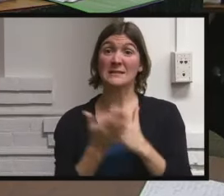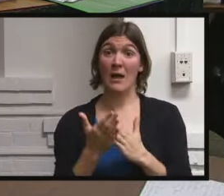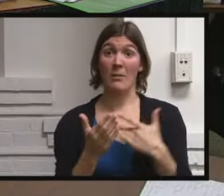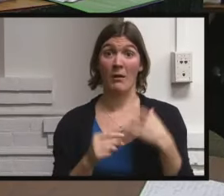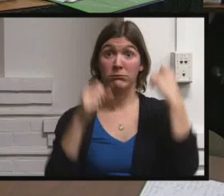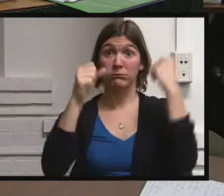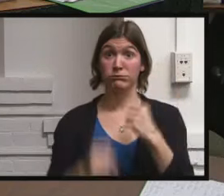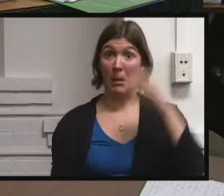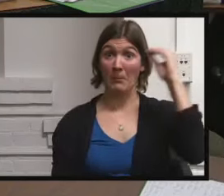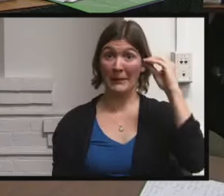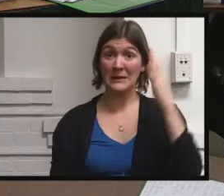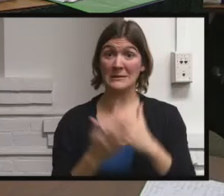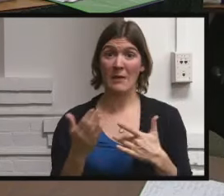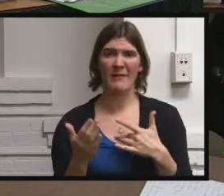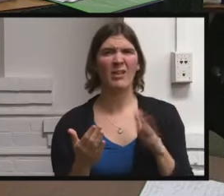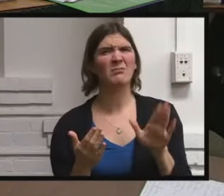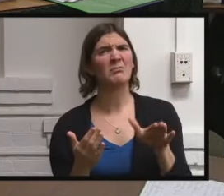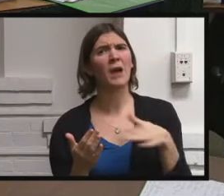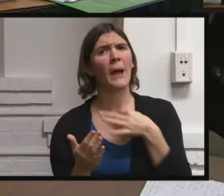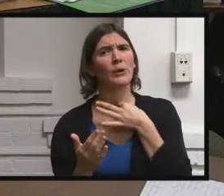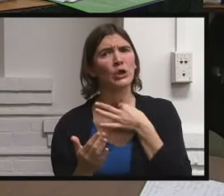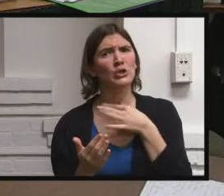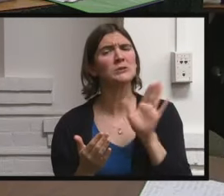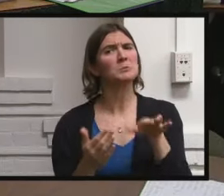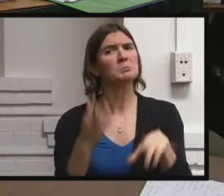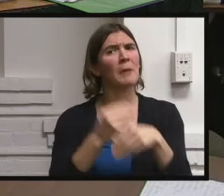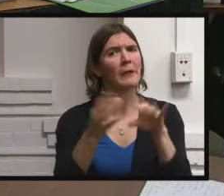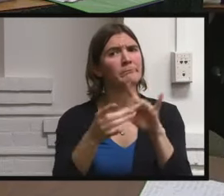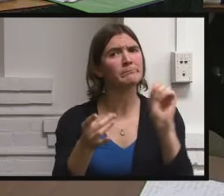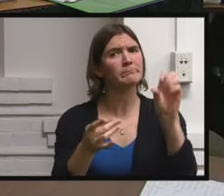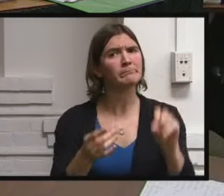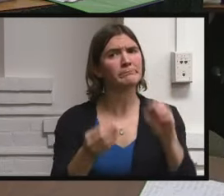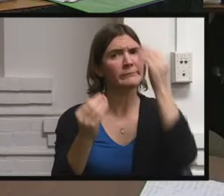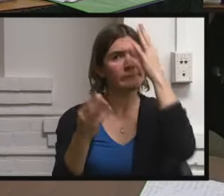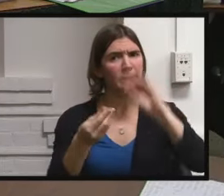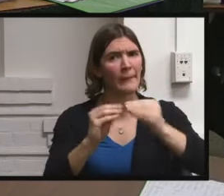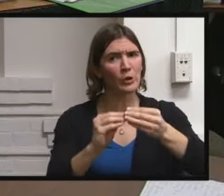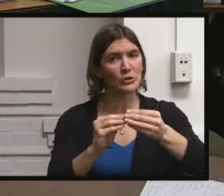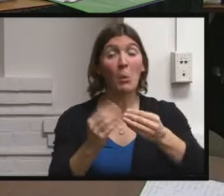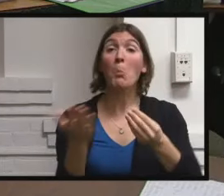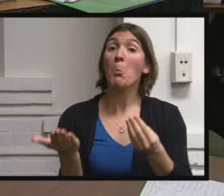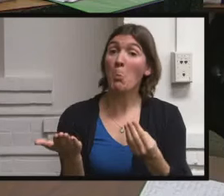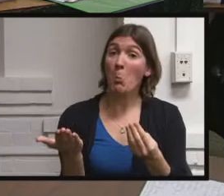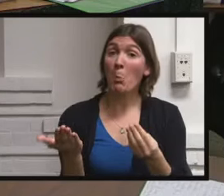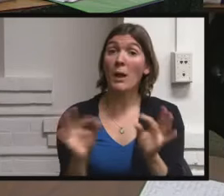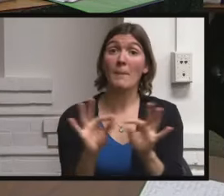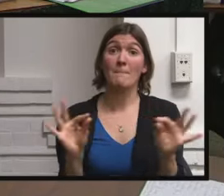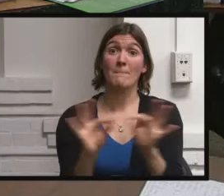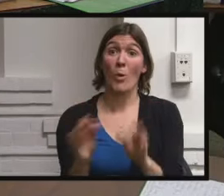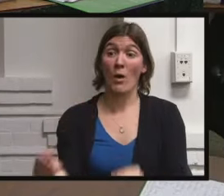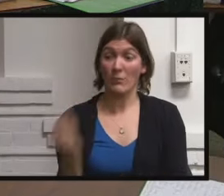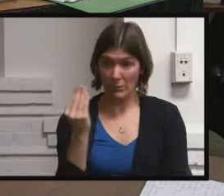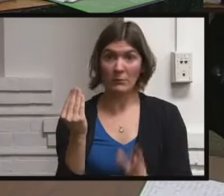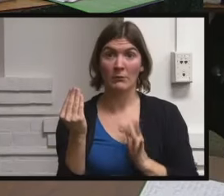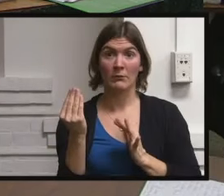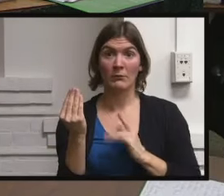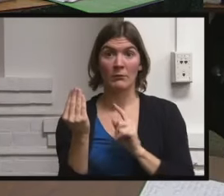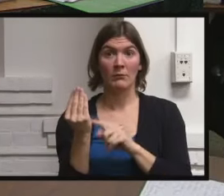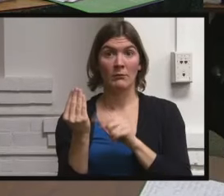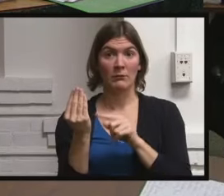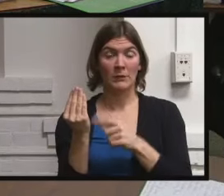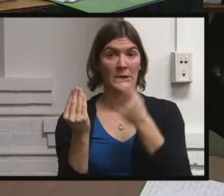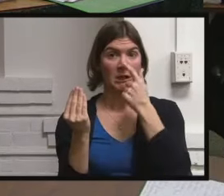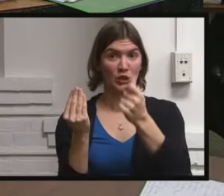strong opinion about this and in other cases had some additional data to share. The most important piece of additional data that we received